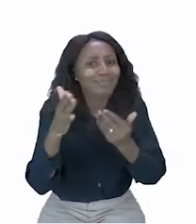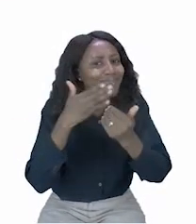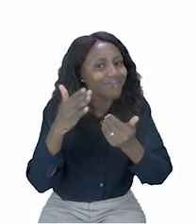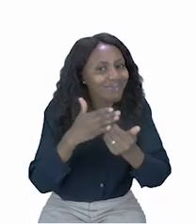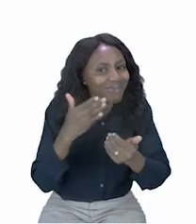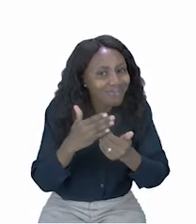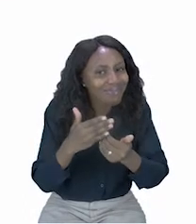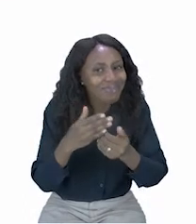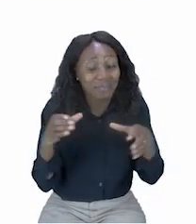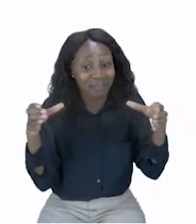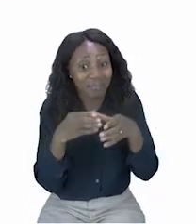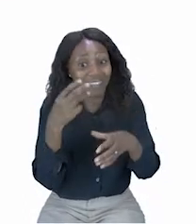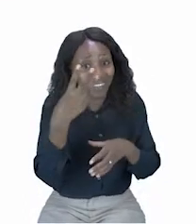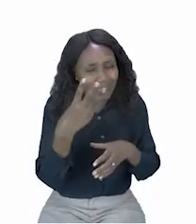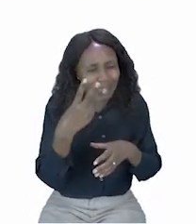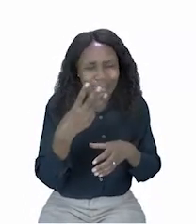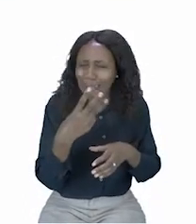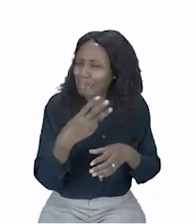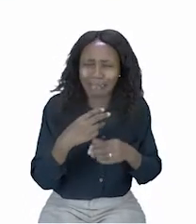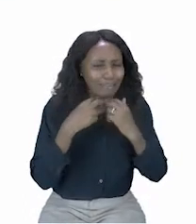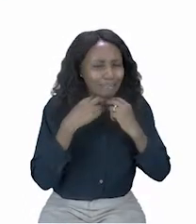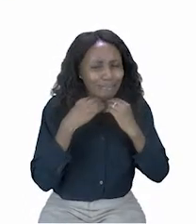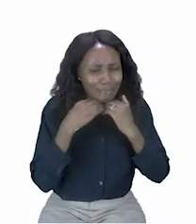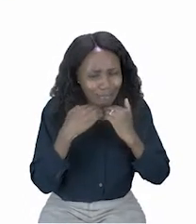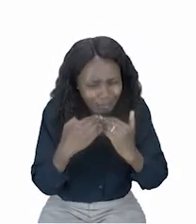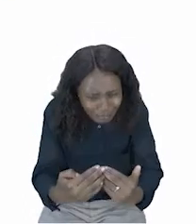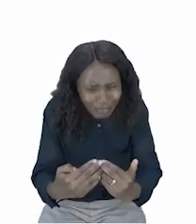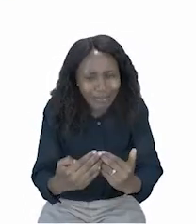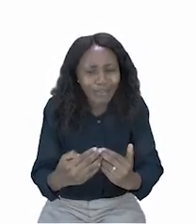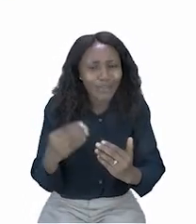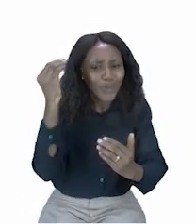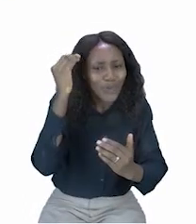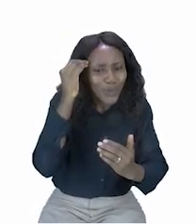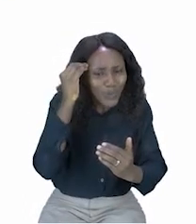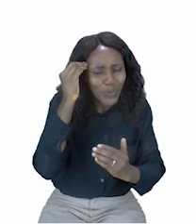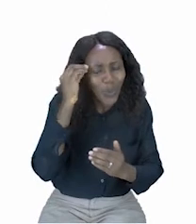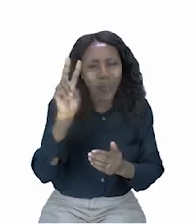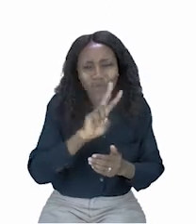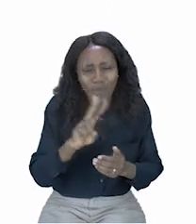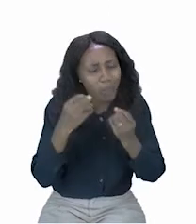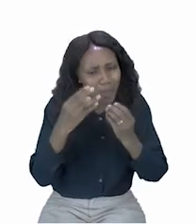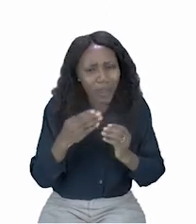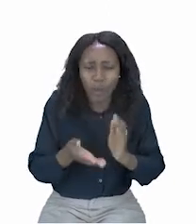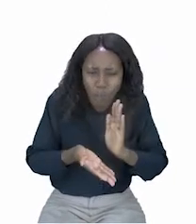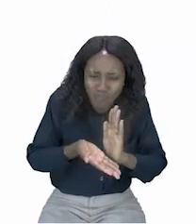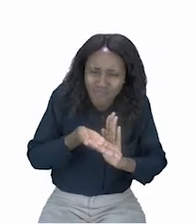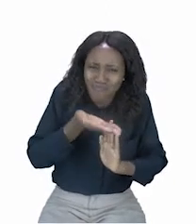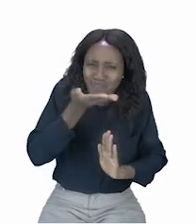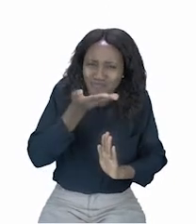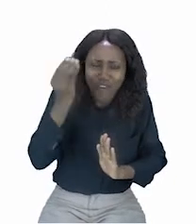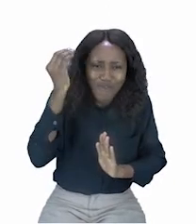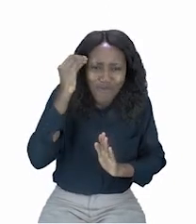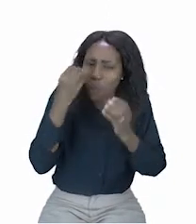3 level, it is important for us to increase our vocabulary and not use the same words all the